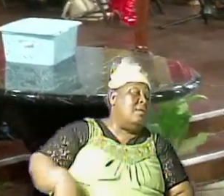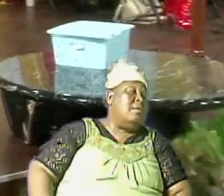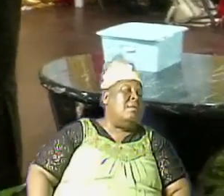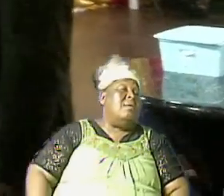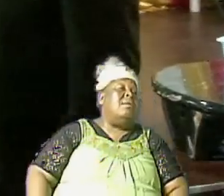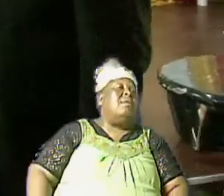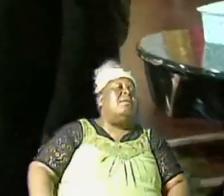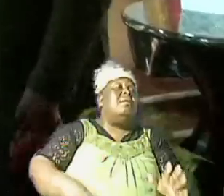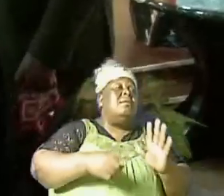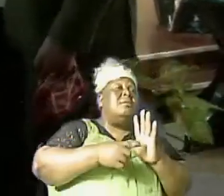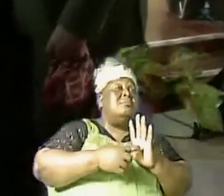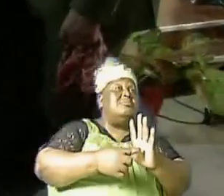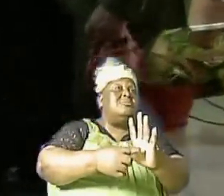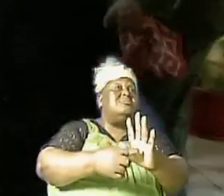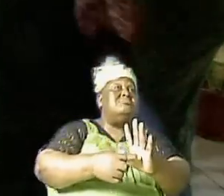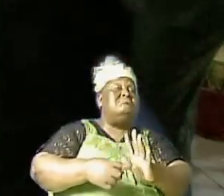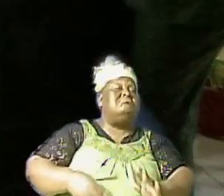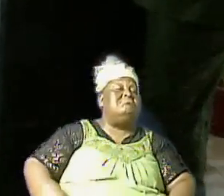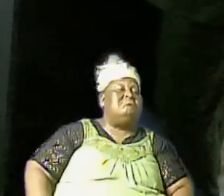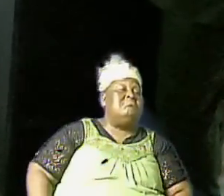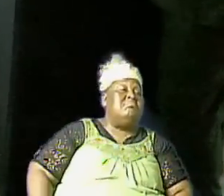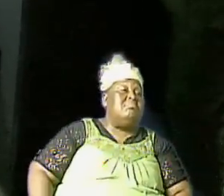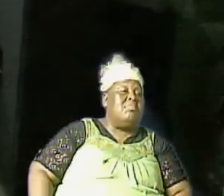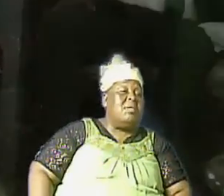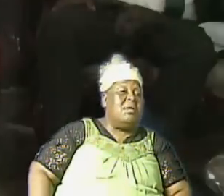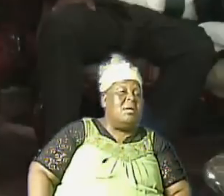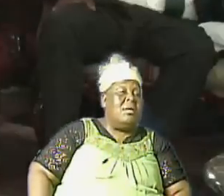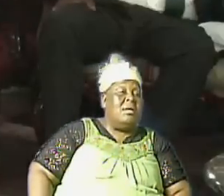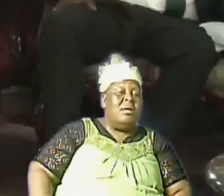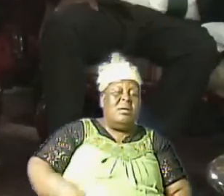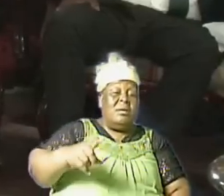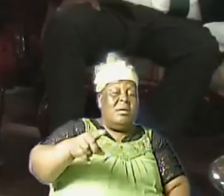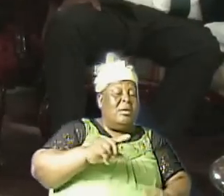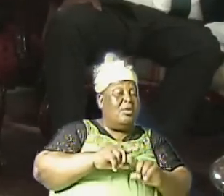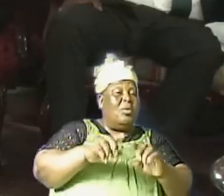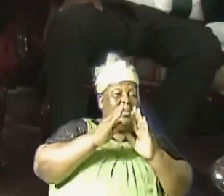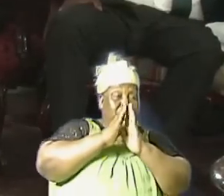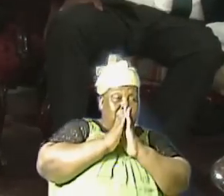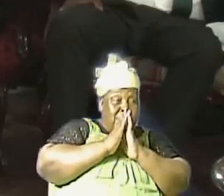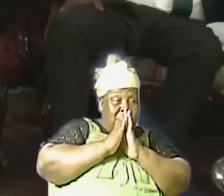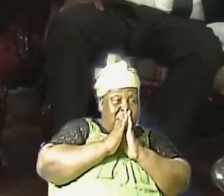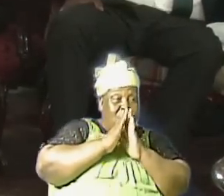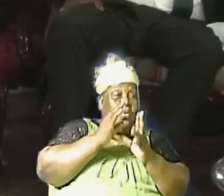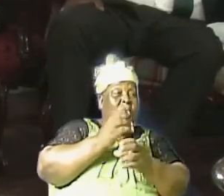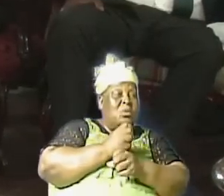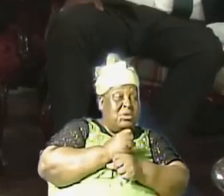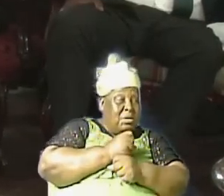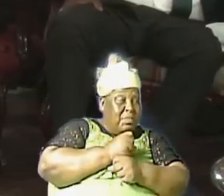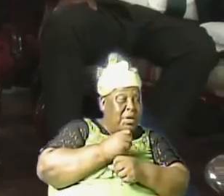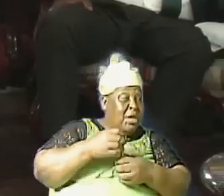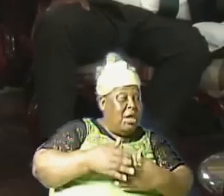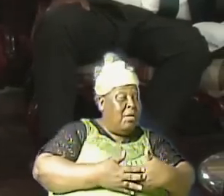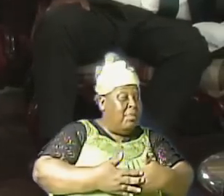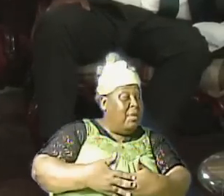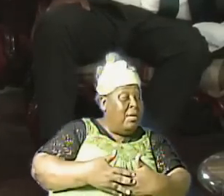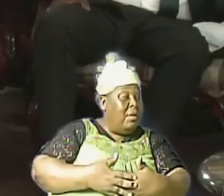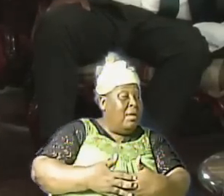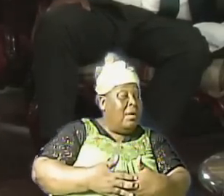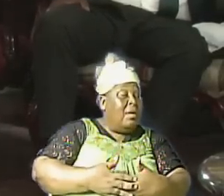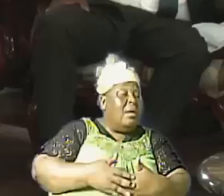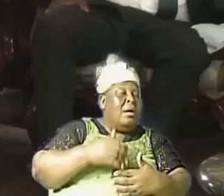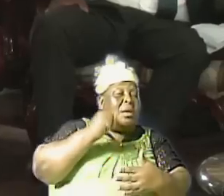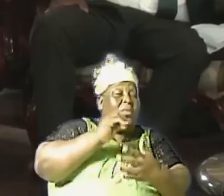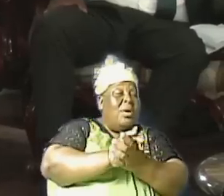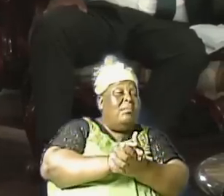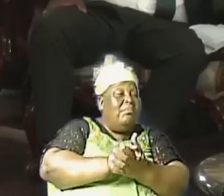you demonstrated a while ago. He could pray, hold the baby, and the mic at the